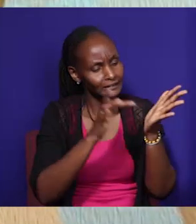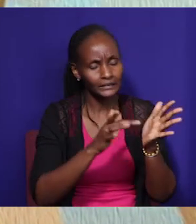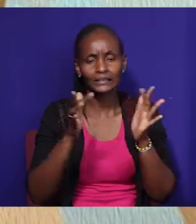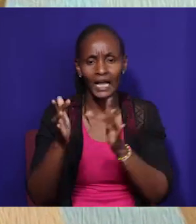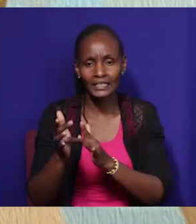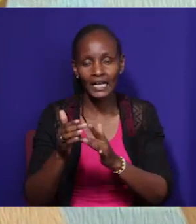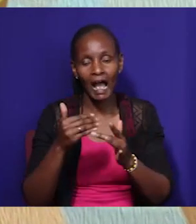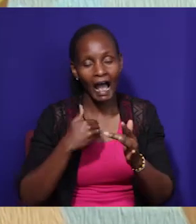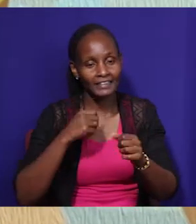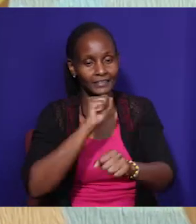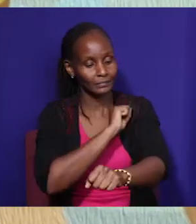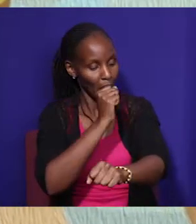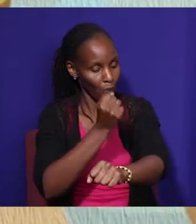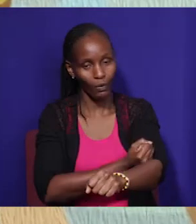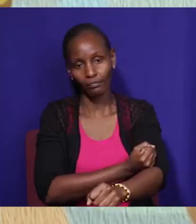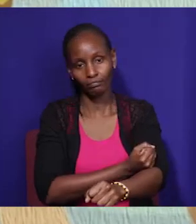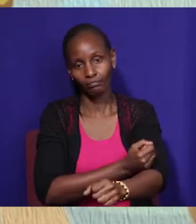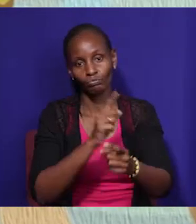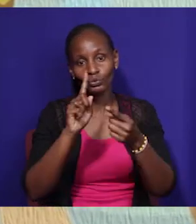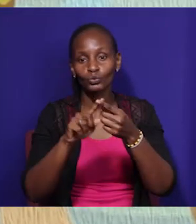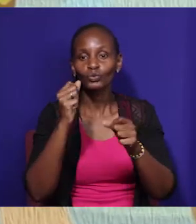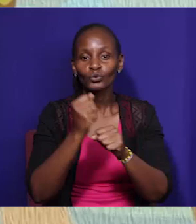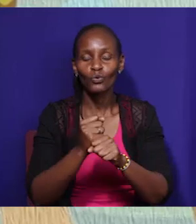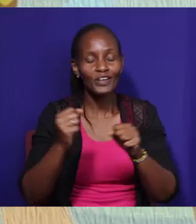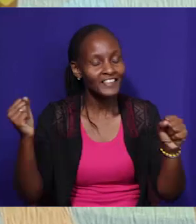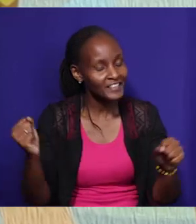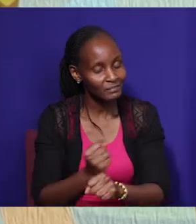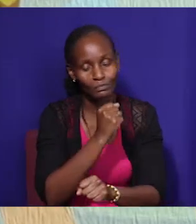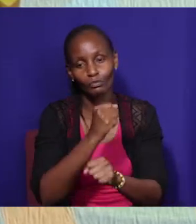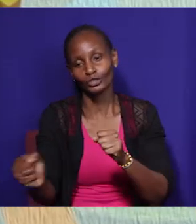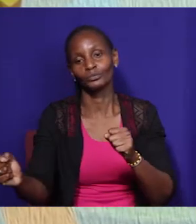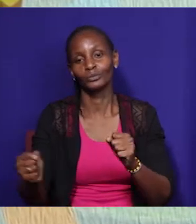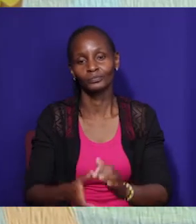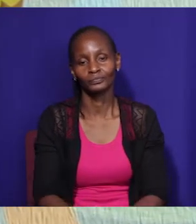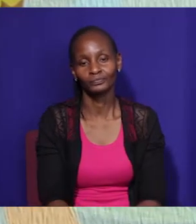Jesus Has the Power to Do the Impossible.